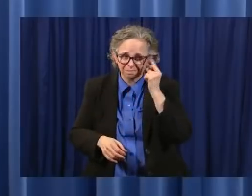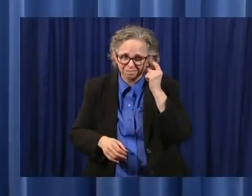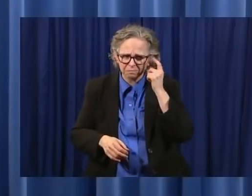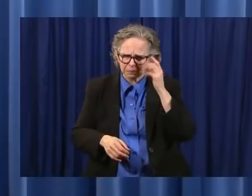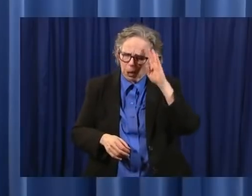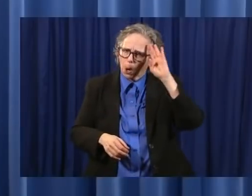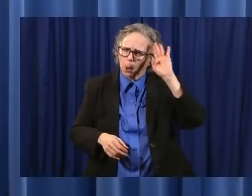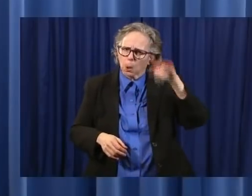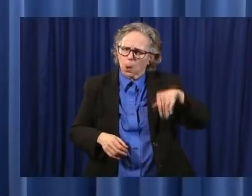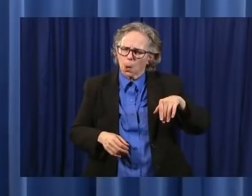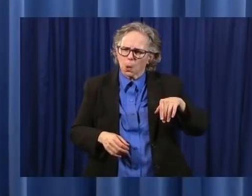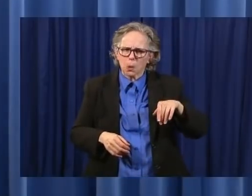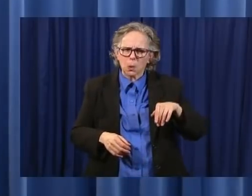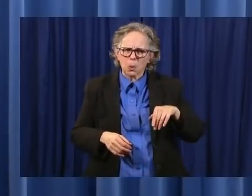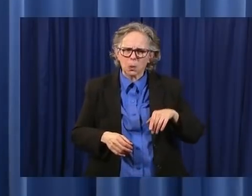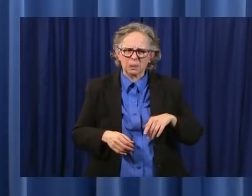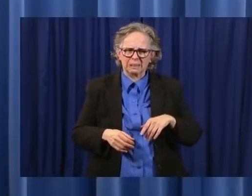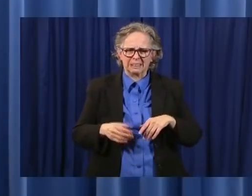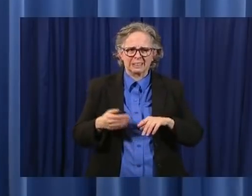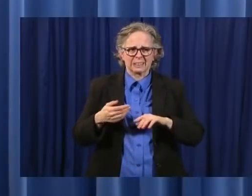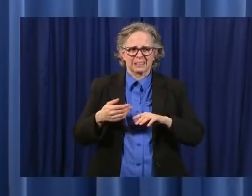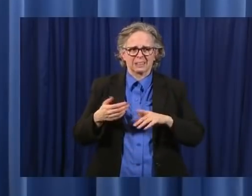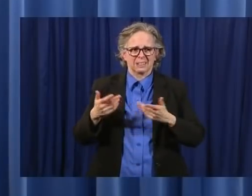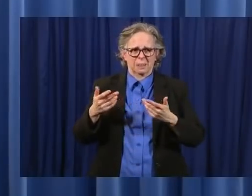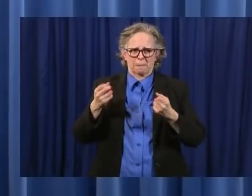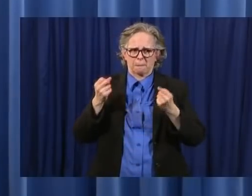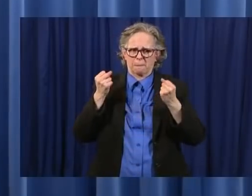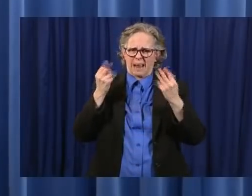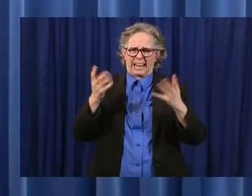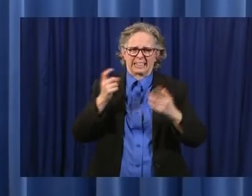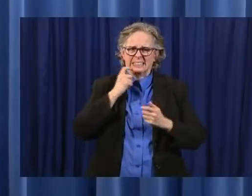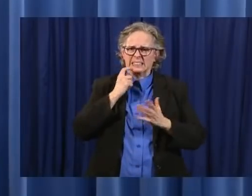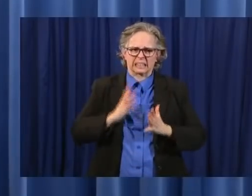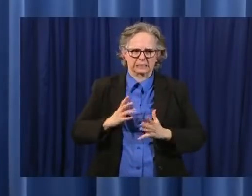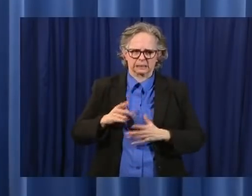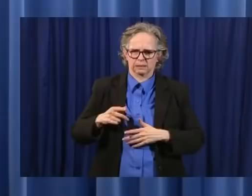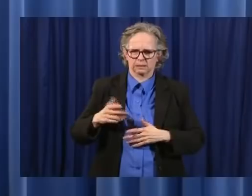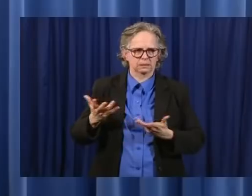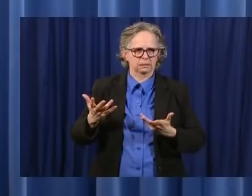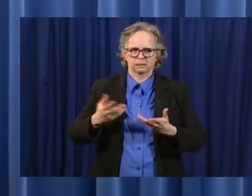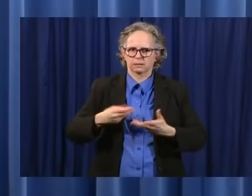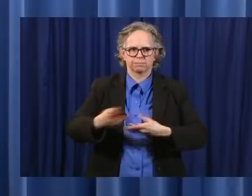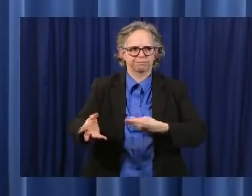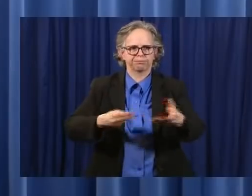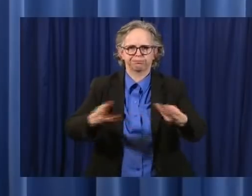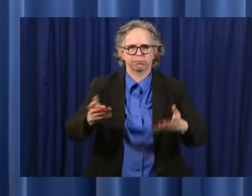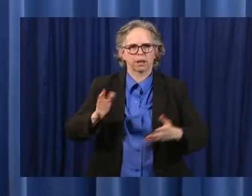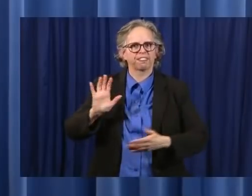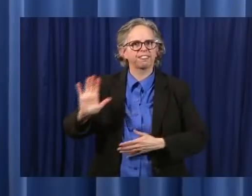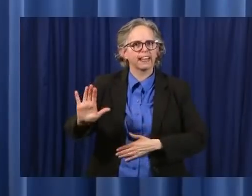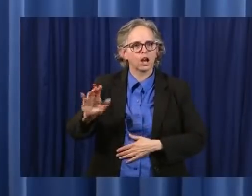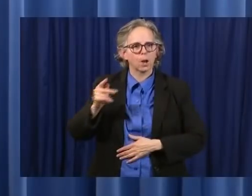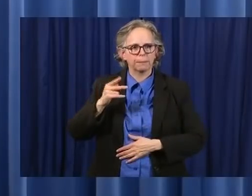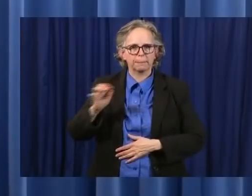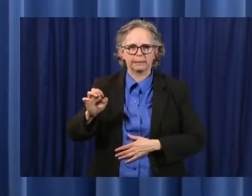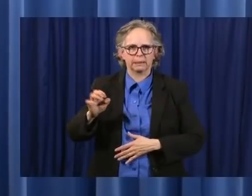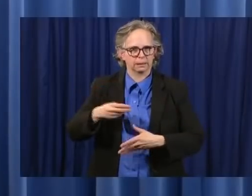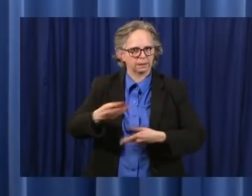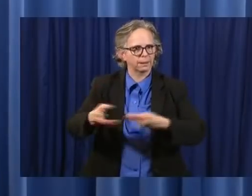some of the dentists who were very kind enough to contribute to the stockpile when we were fearing the